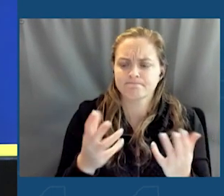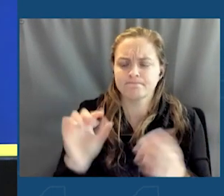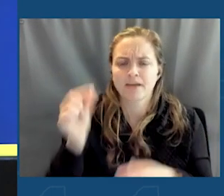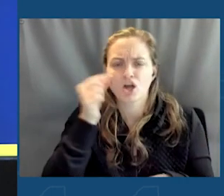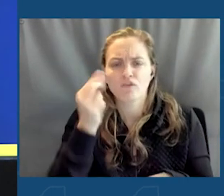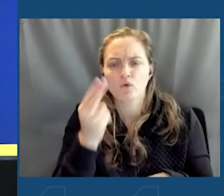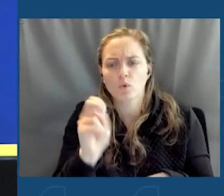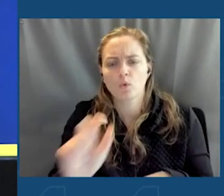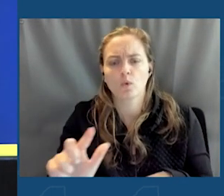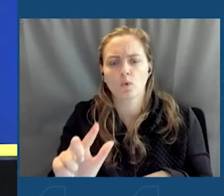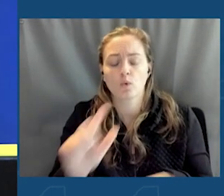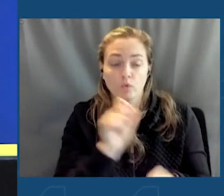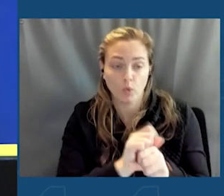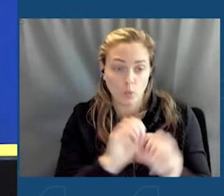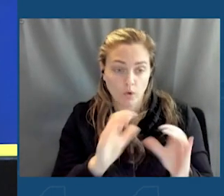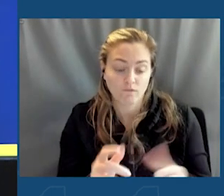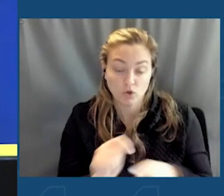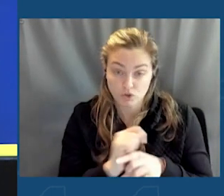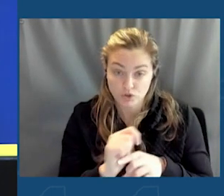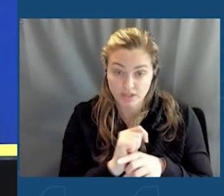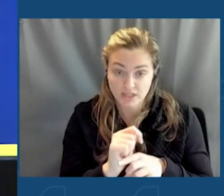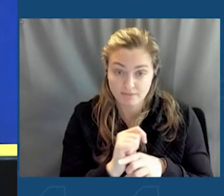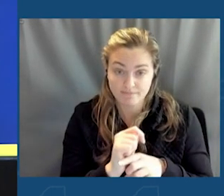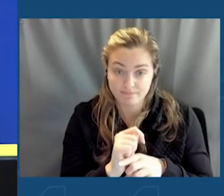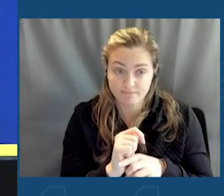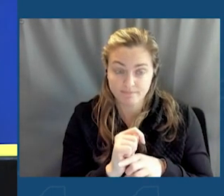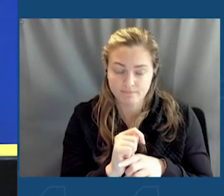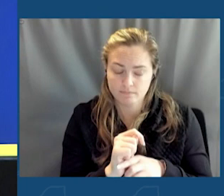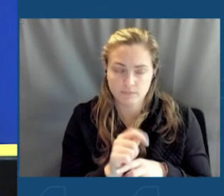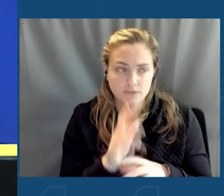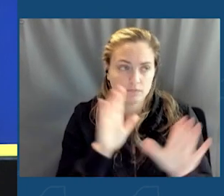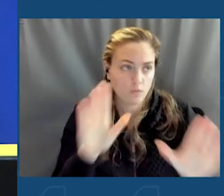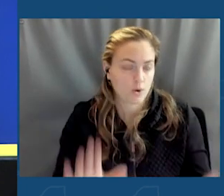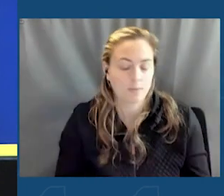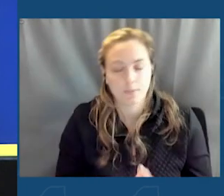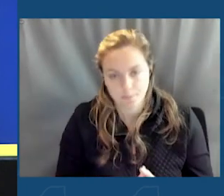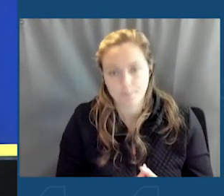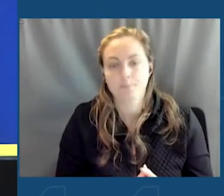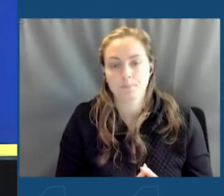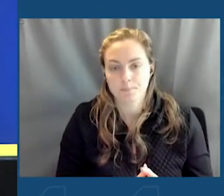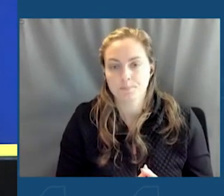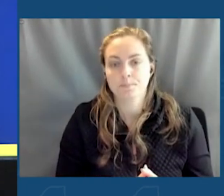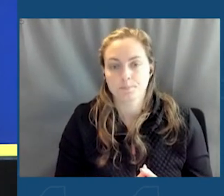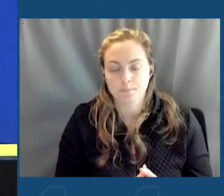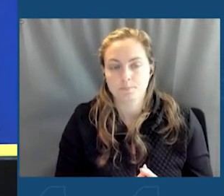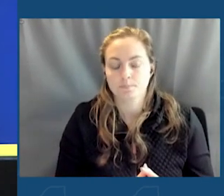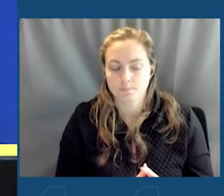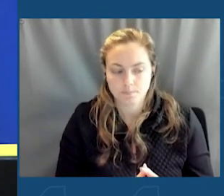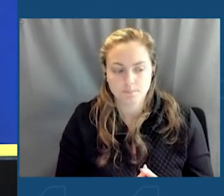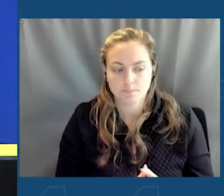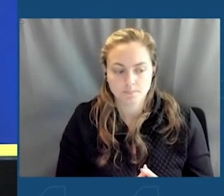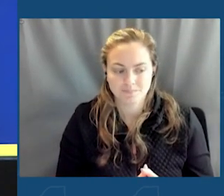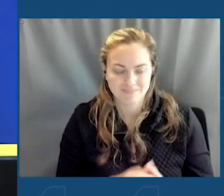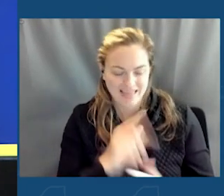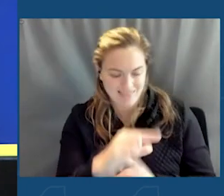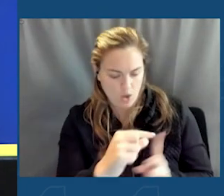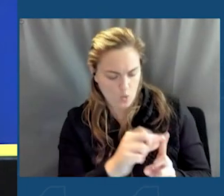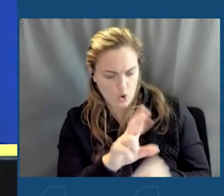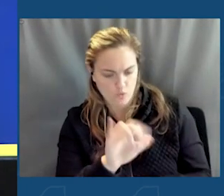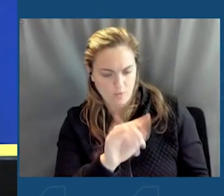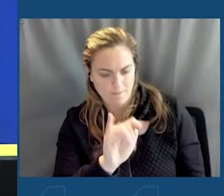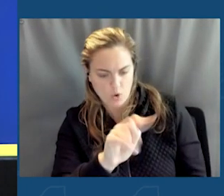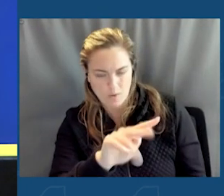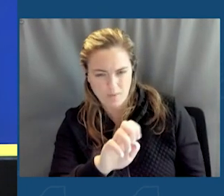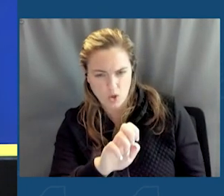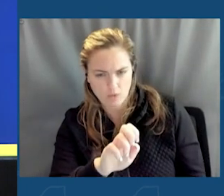to workforce training is remarkable. And remarkable is not a good enough word, really,